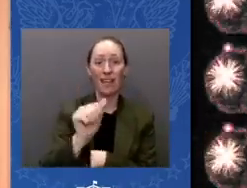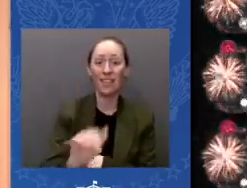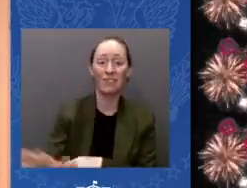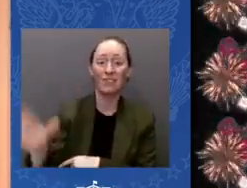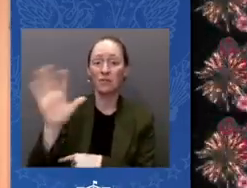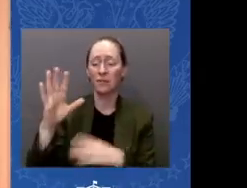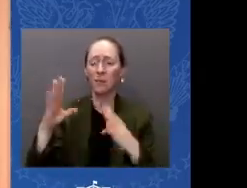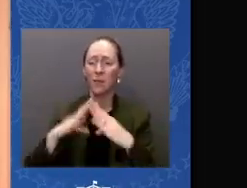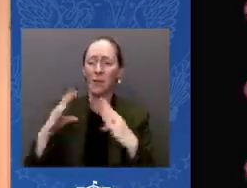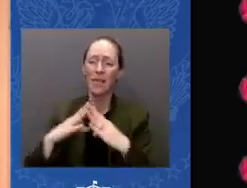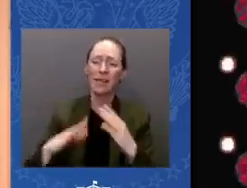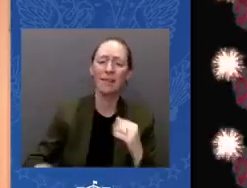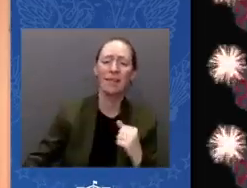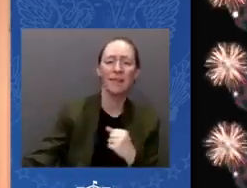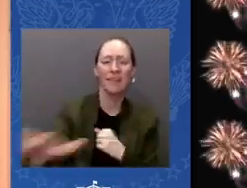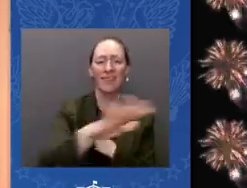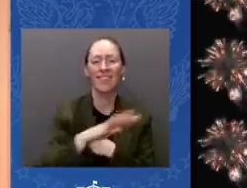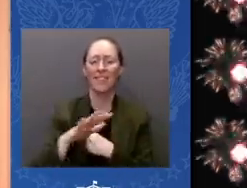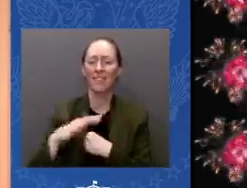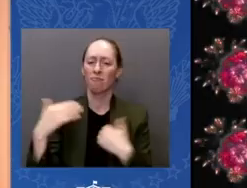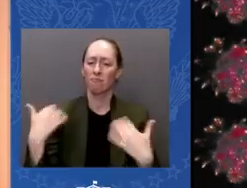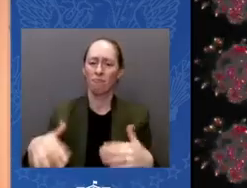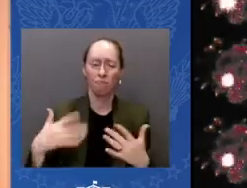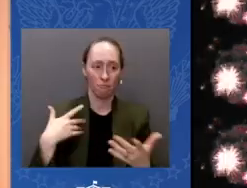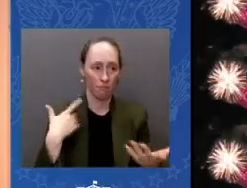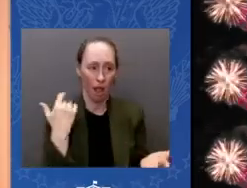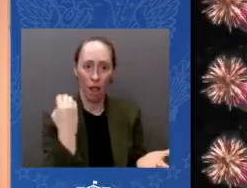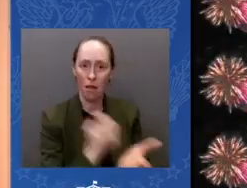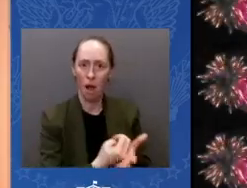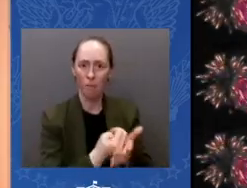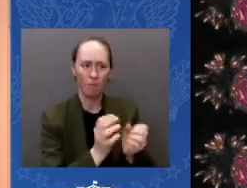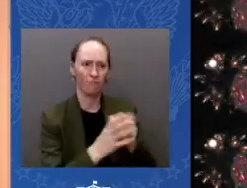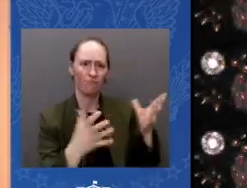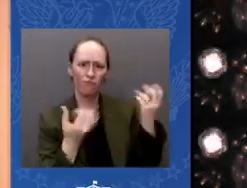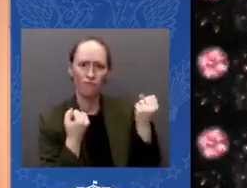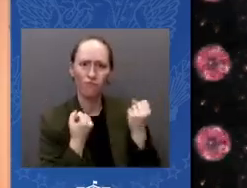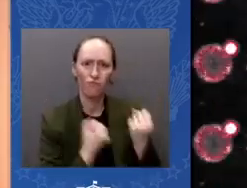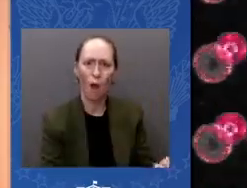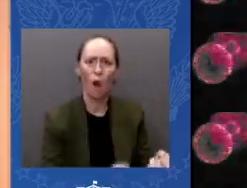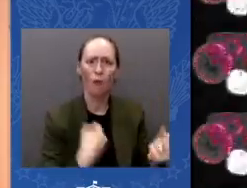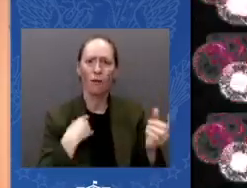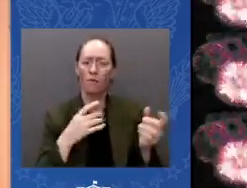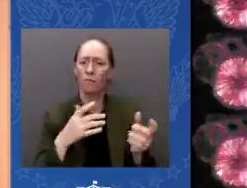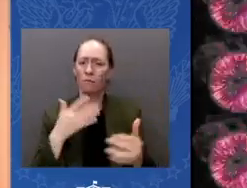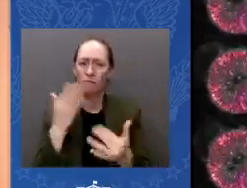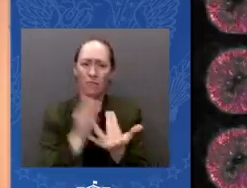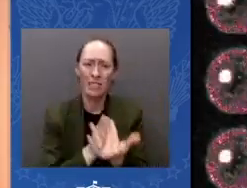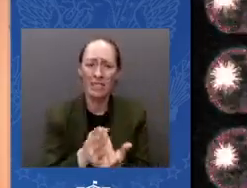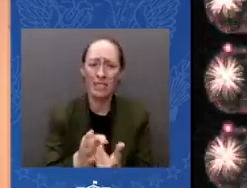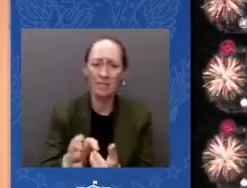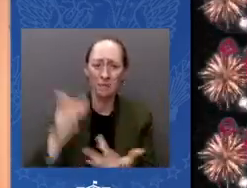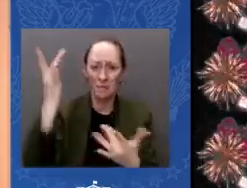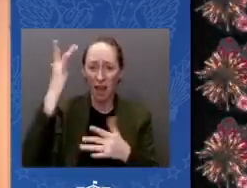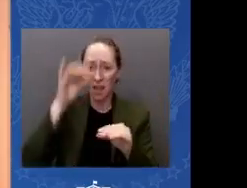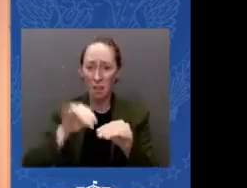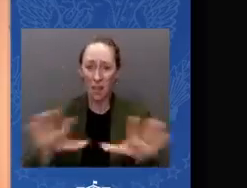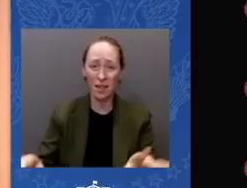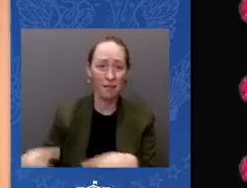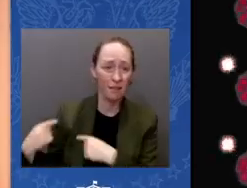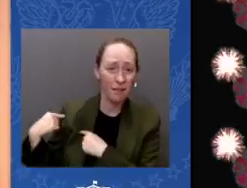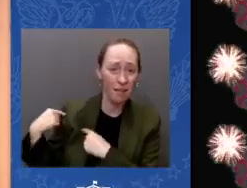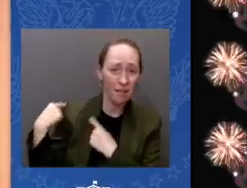everyone, teaching our children and caring for our elders, responding to the cry for action on